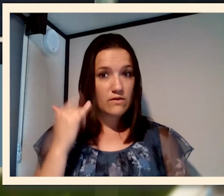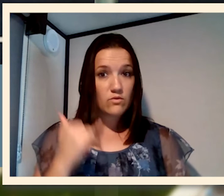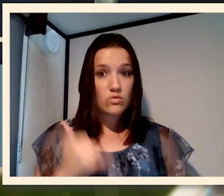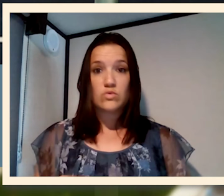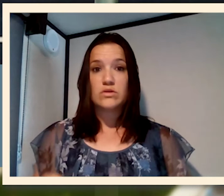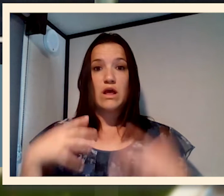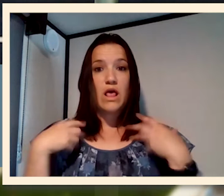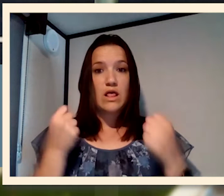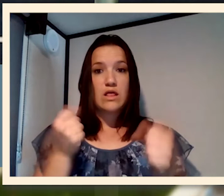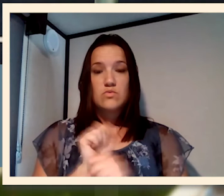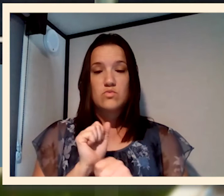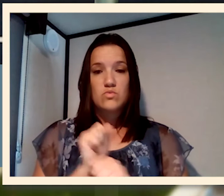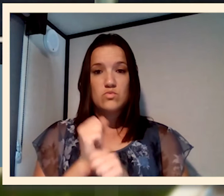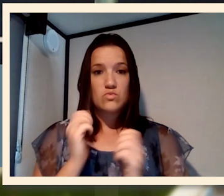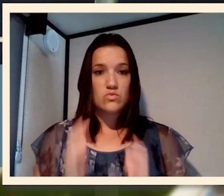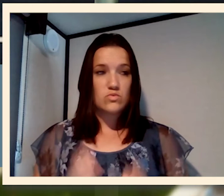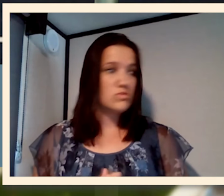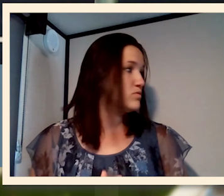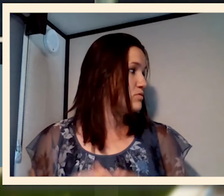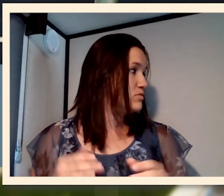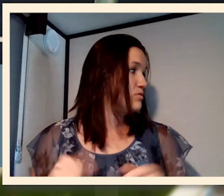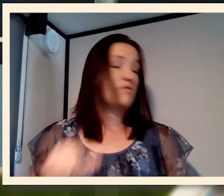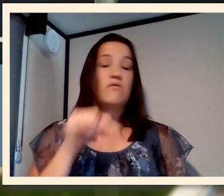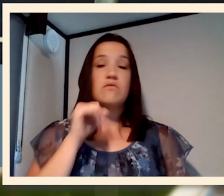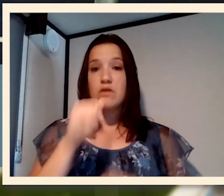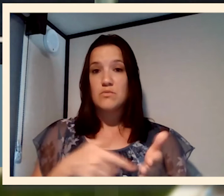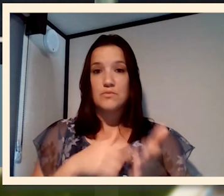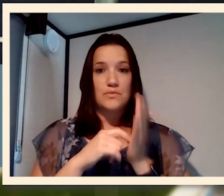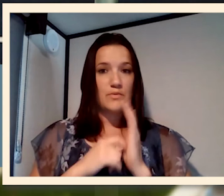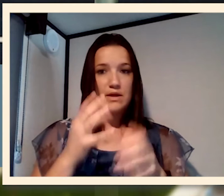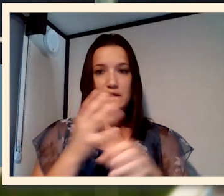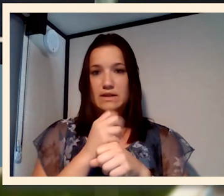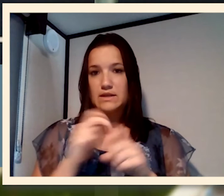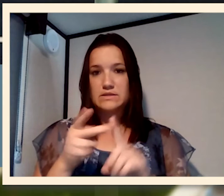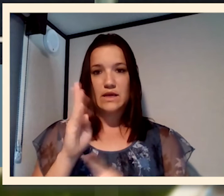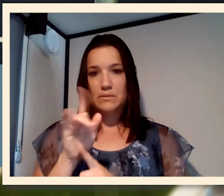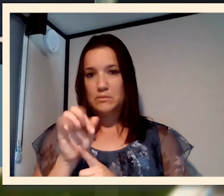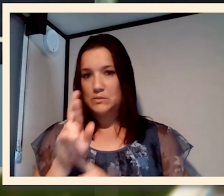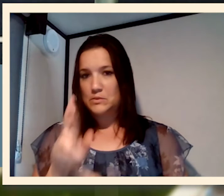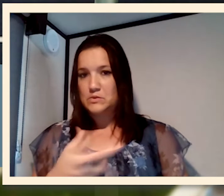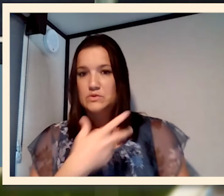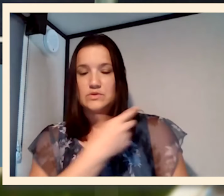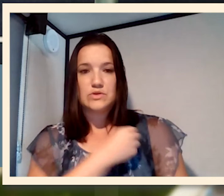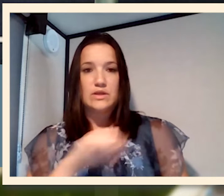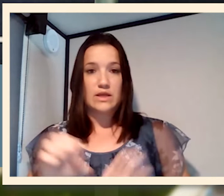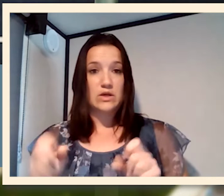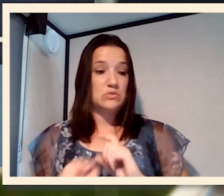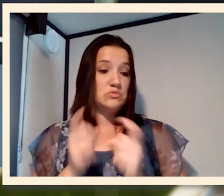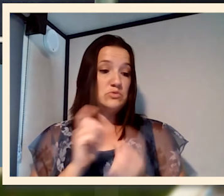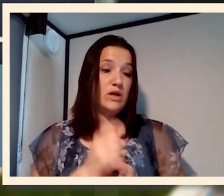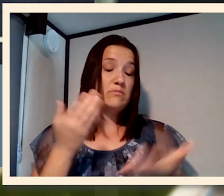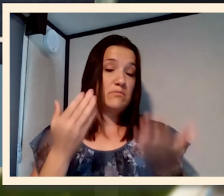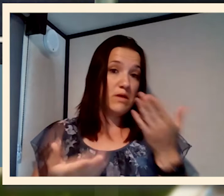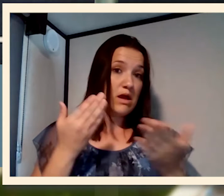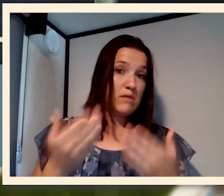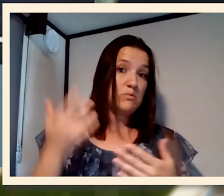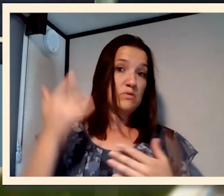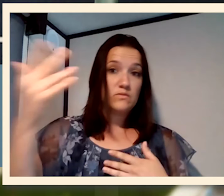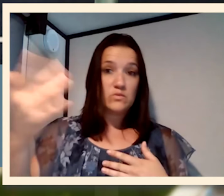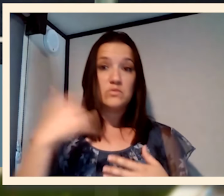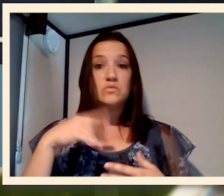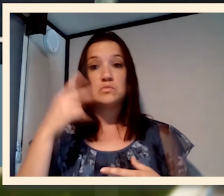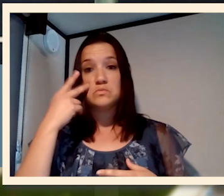shot. Even in California, healthcare workers currently are not mandated to get a second booster shot.